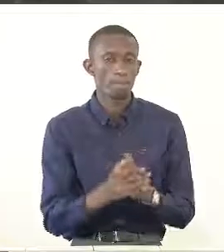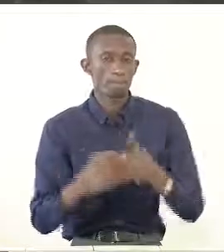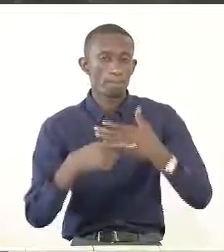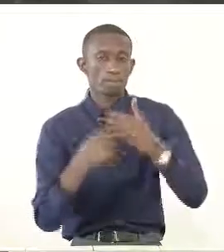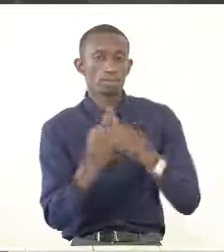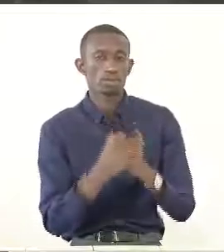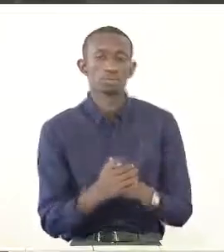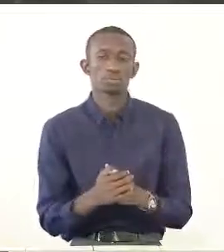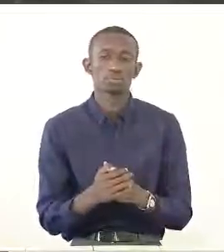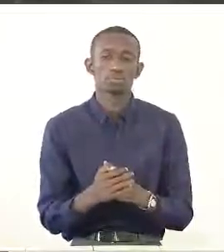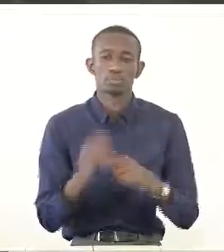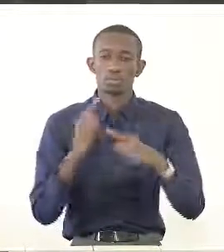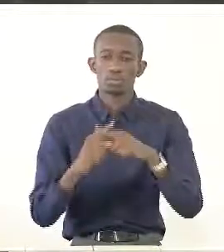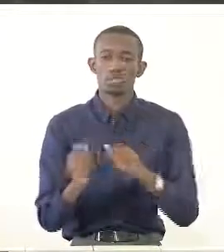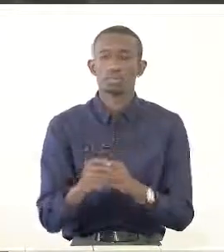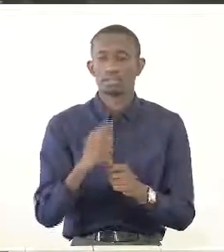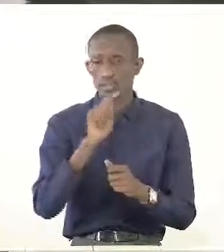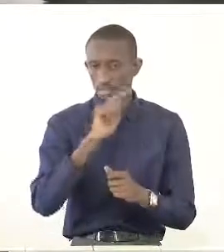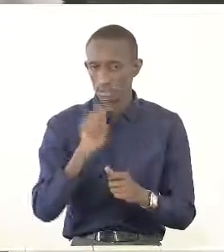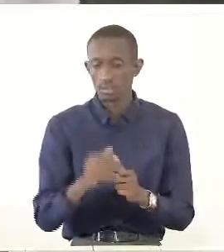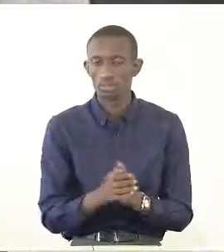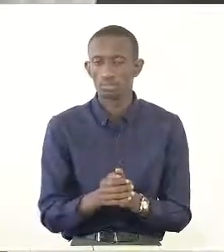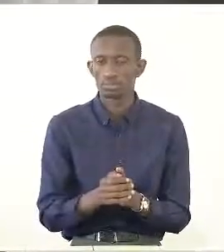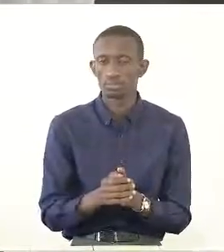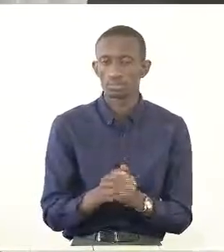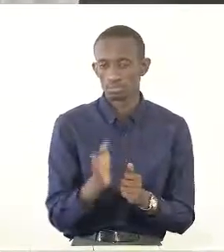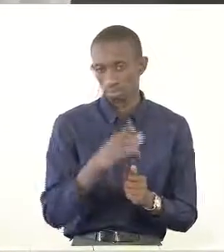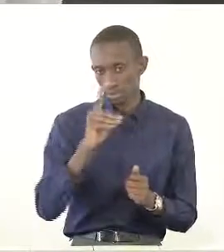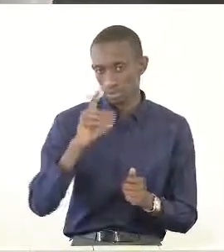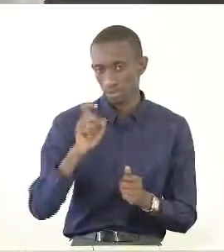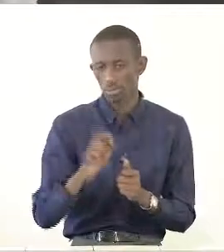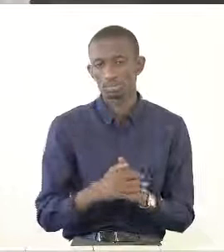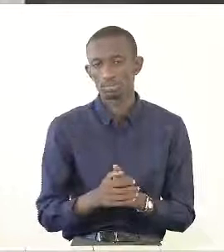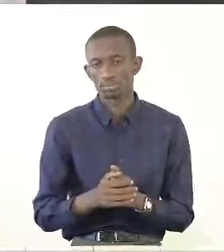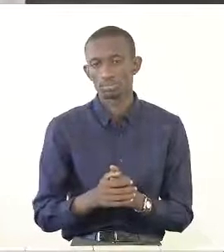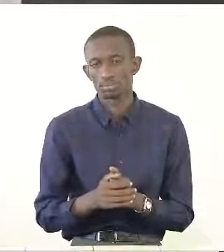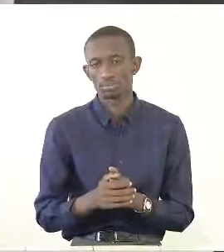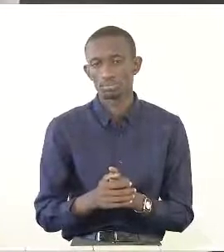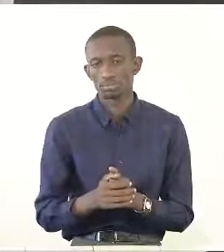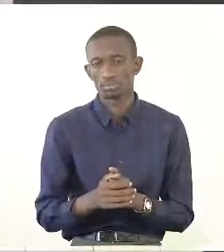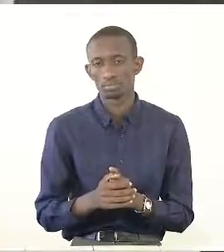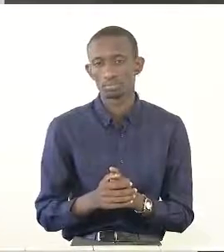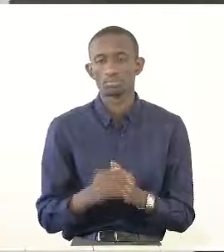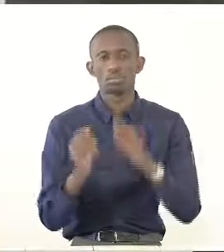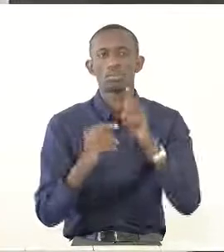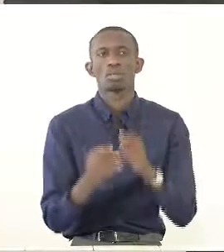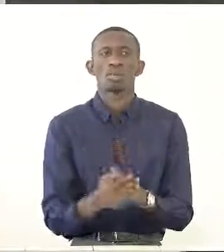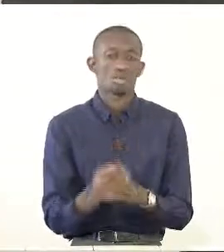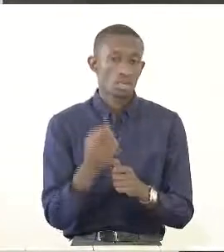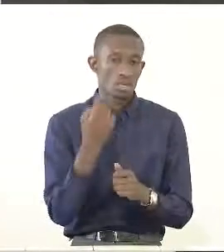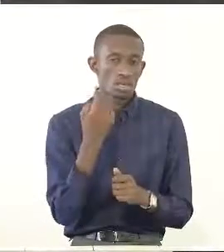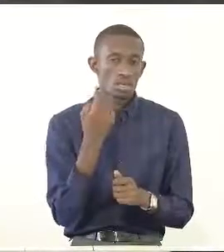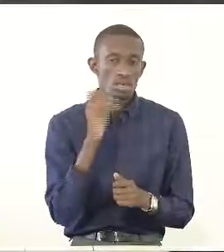dz. Then this is equal to integral of 1